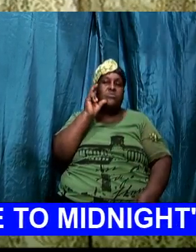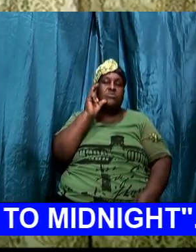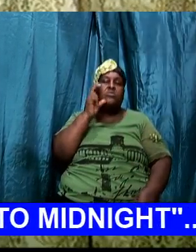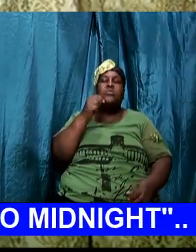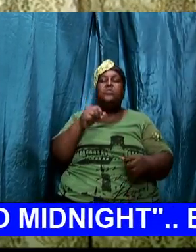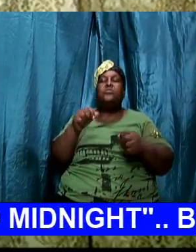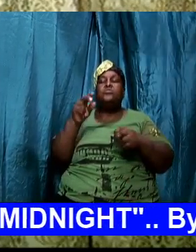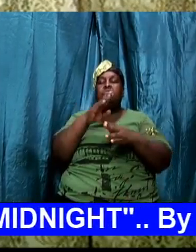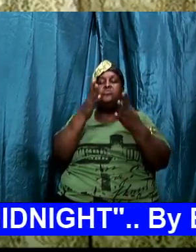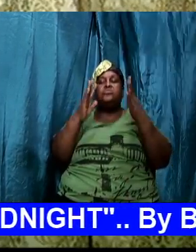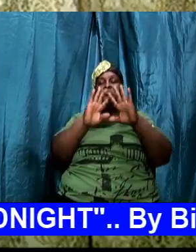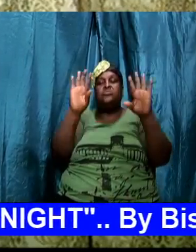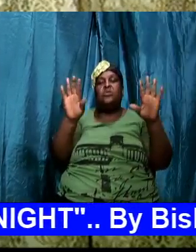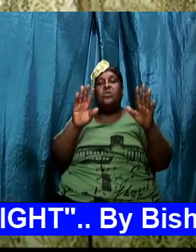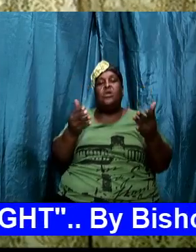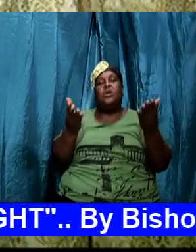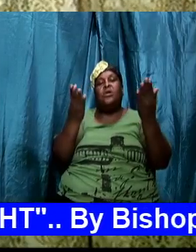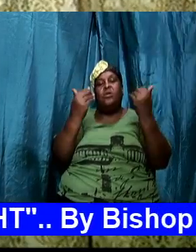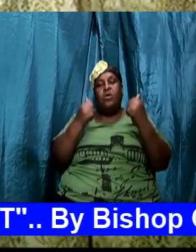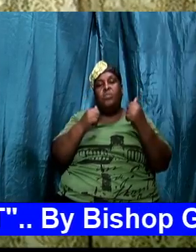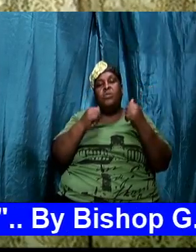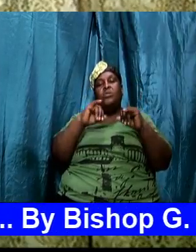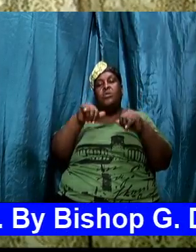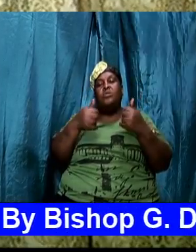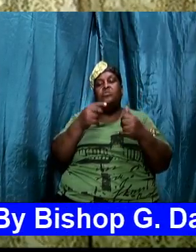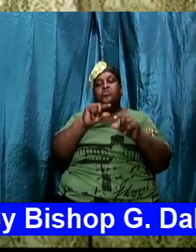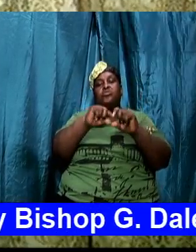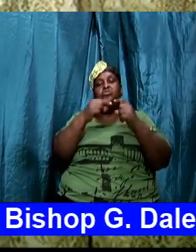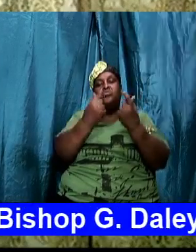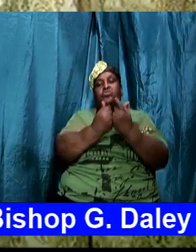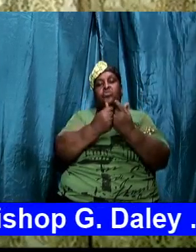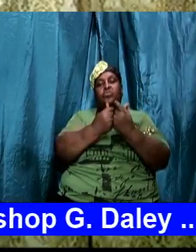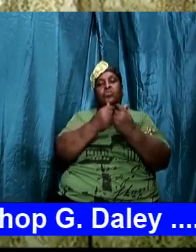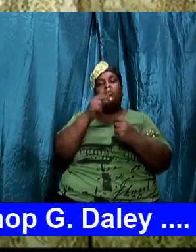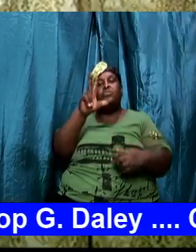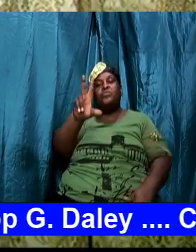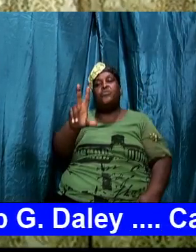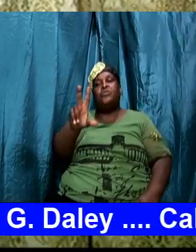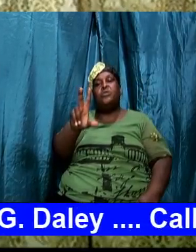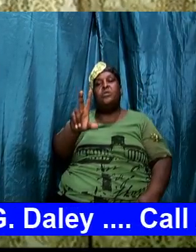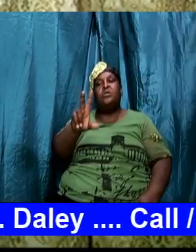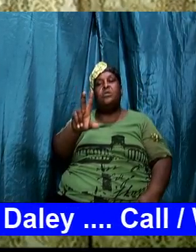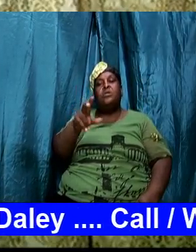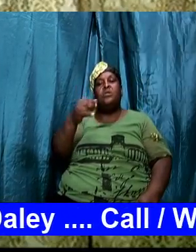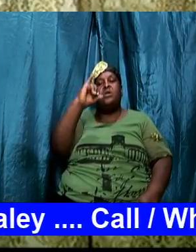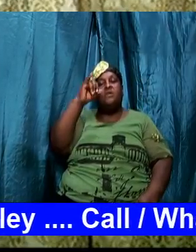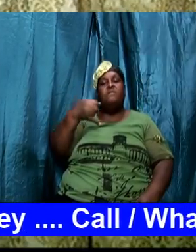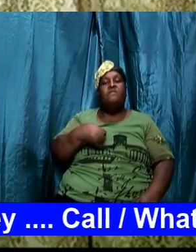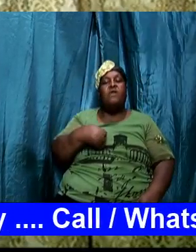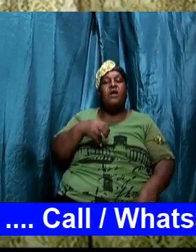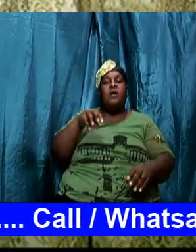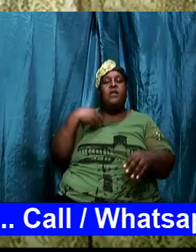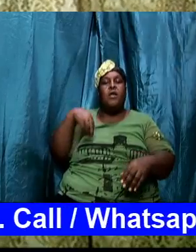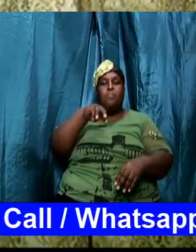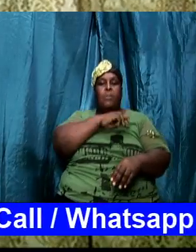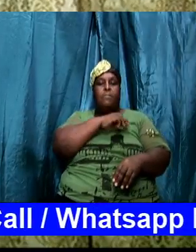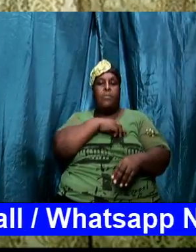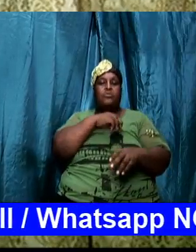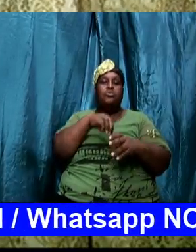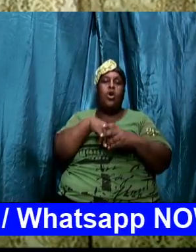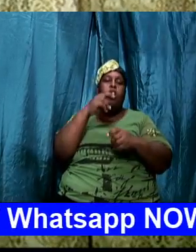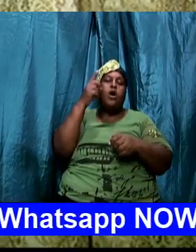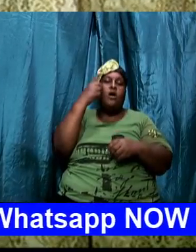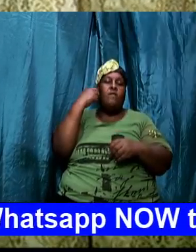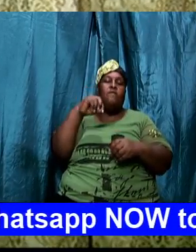coming, it will be just group 3. And we invite the members of the group 3 team to be out for service